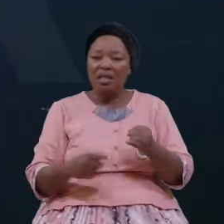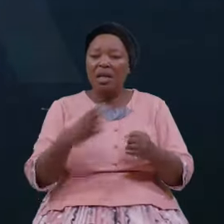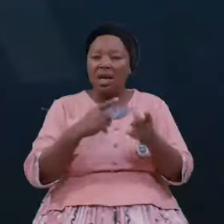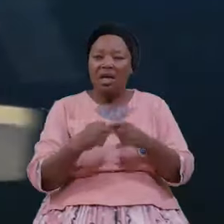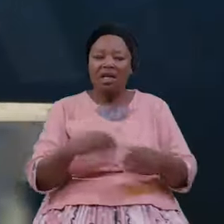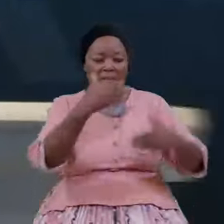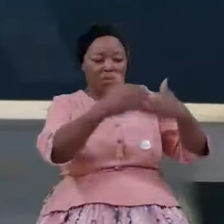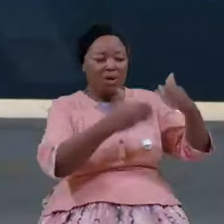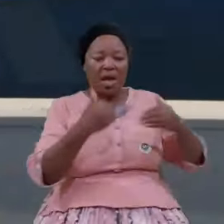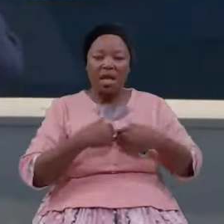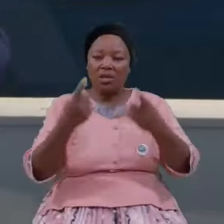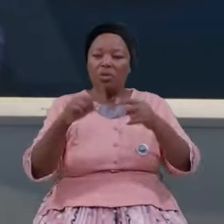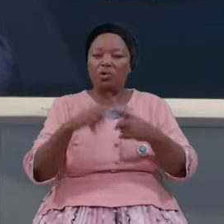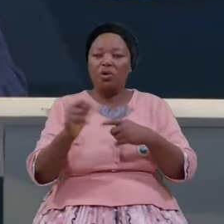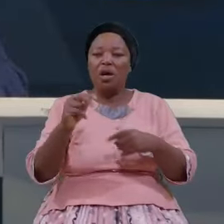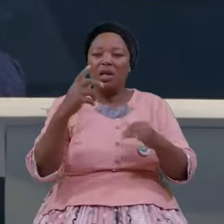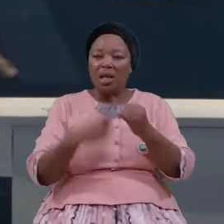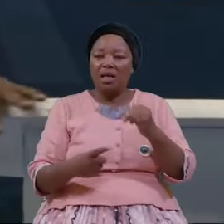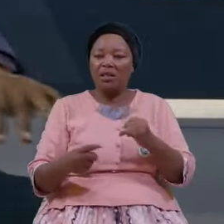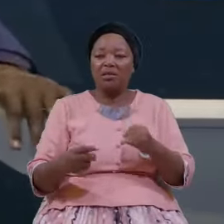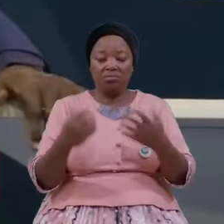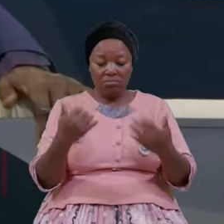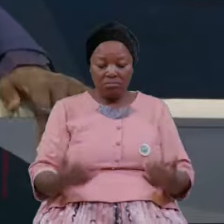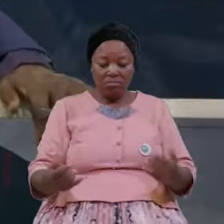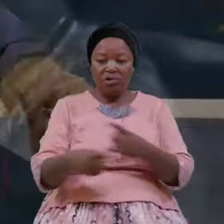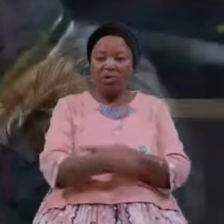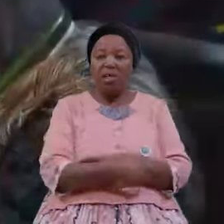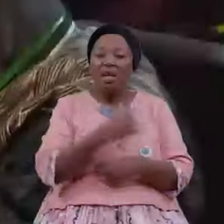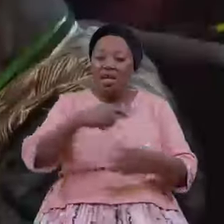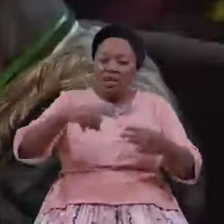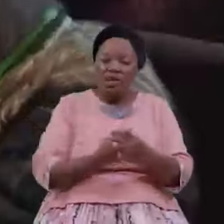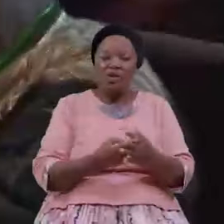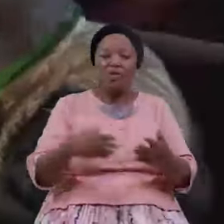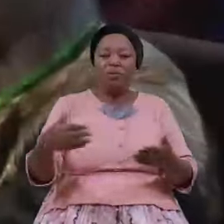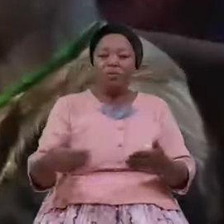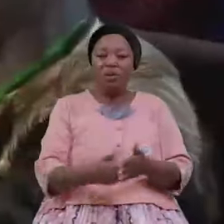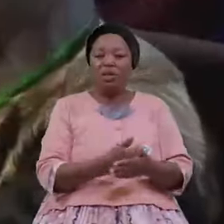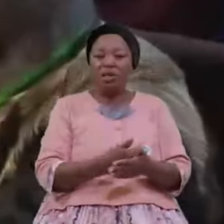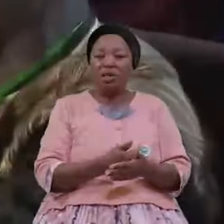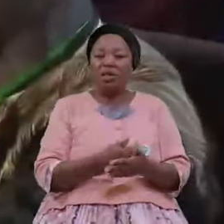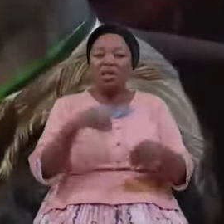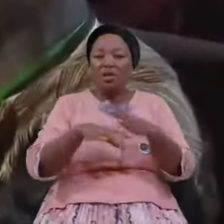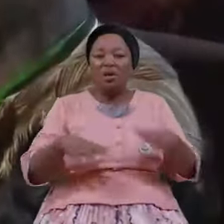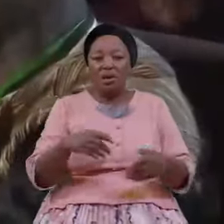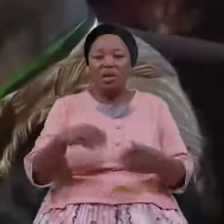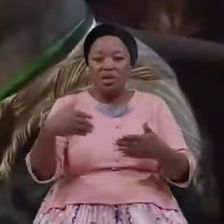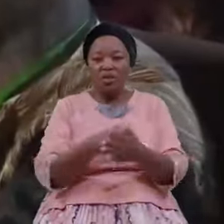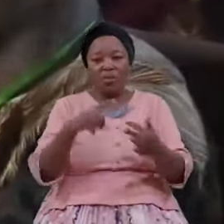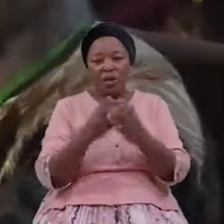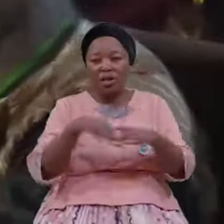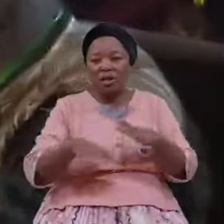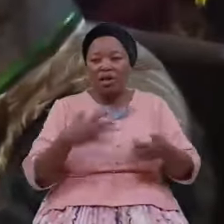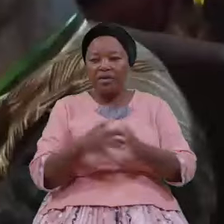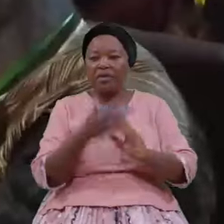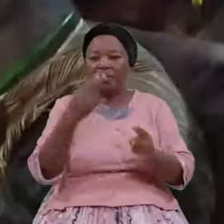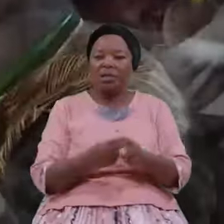to an end. Today, a new beginning in your life. It'll wake you up.